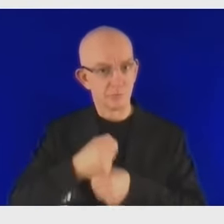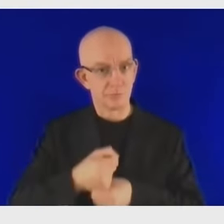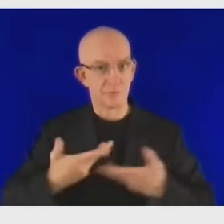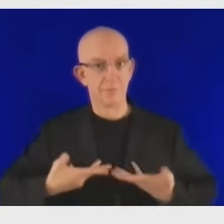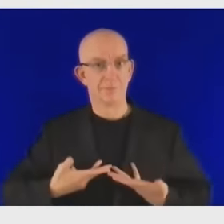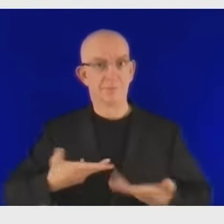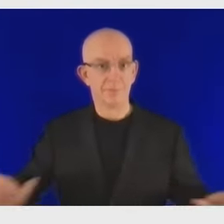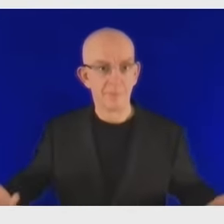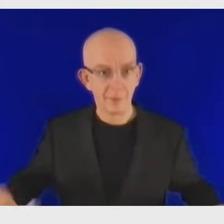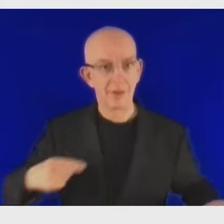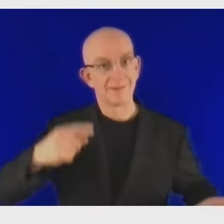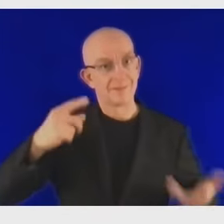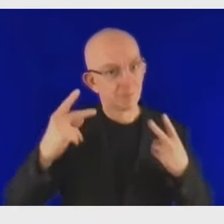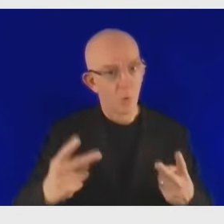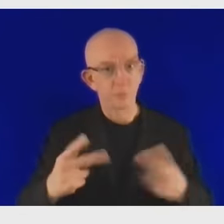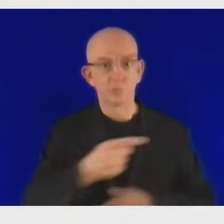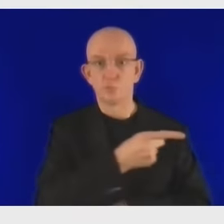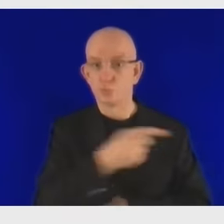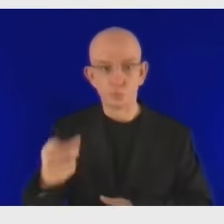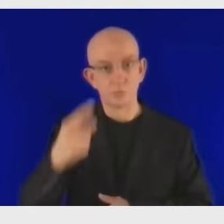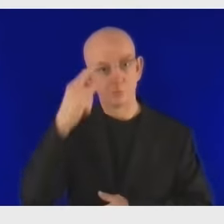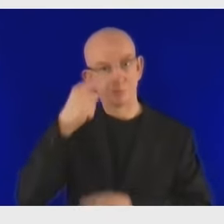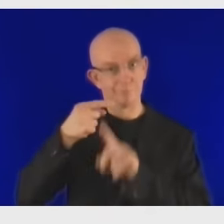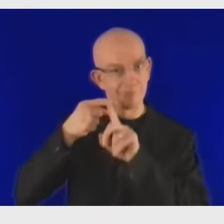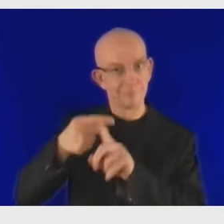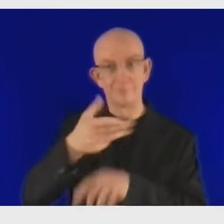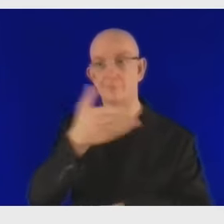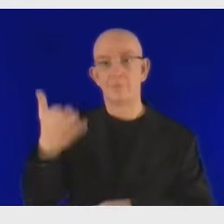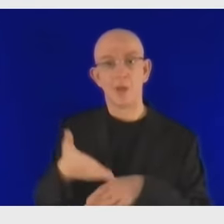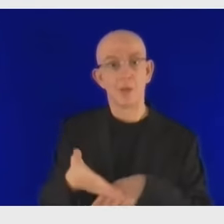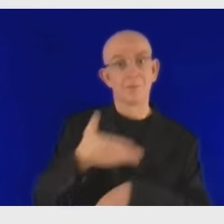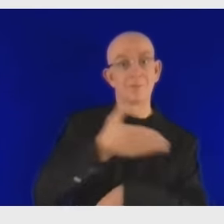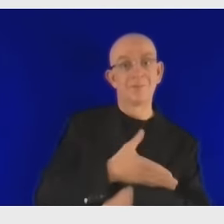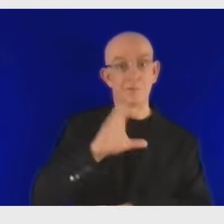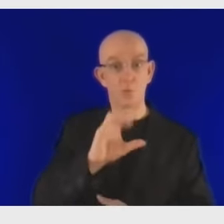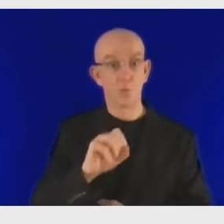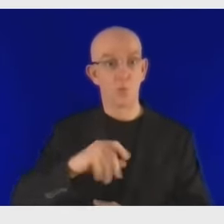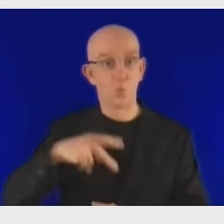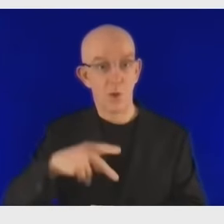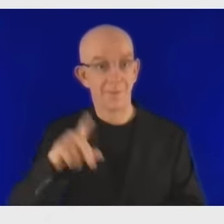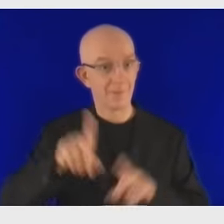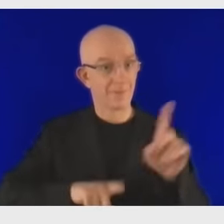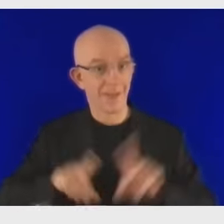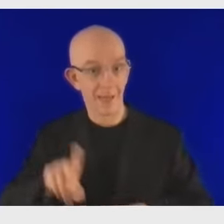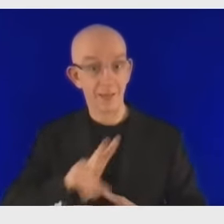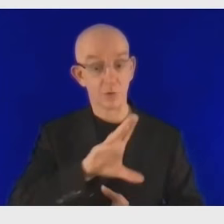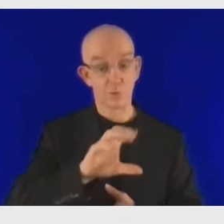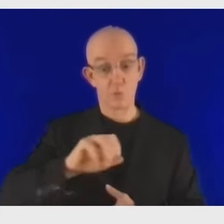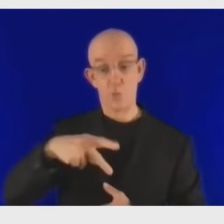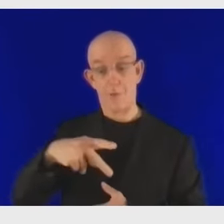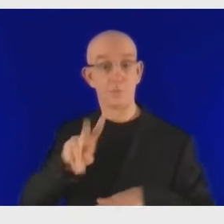But always look ahead. You have to be looking ahead to get abreast of the curve.